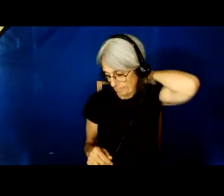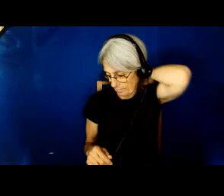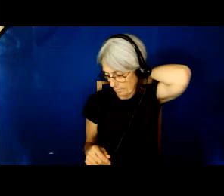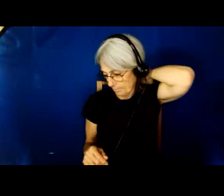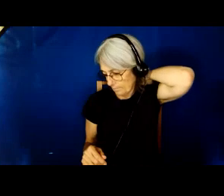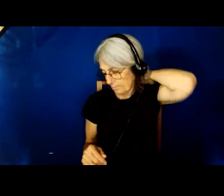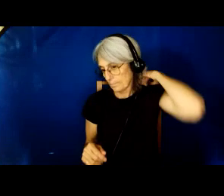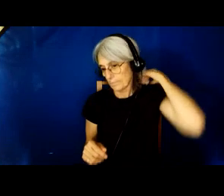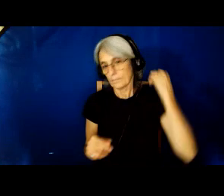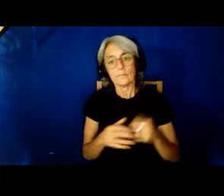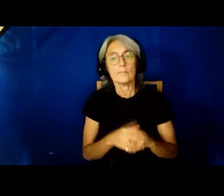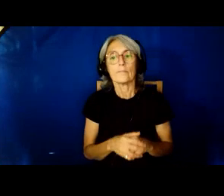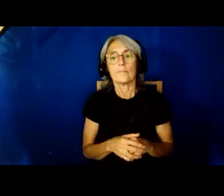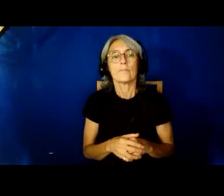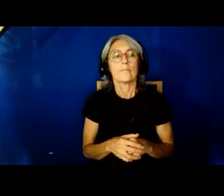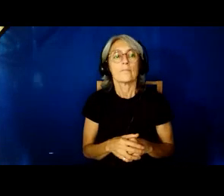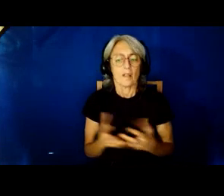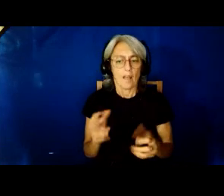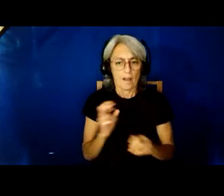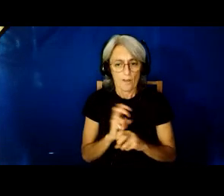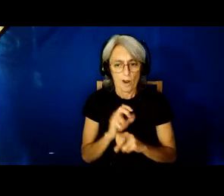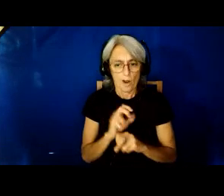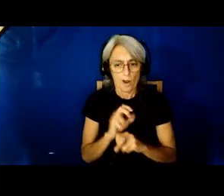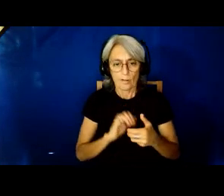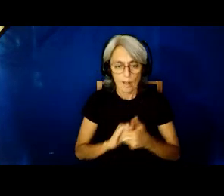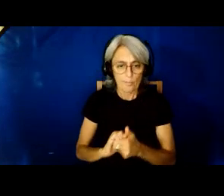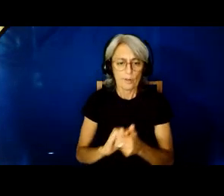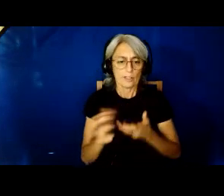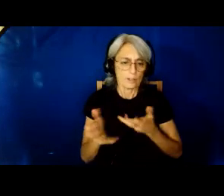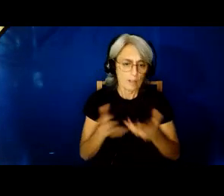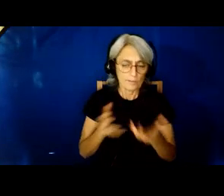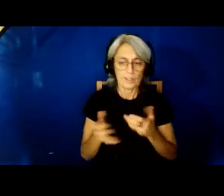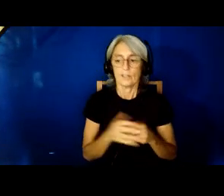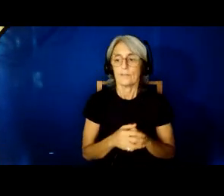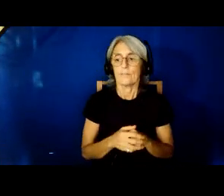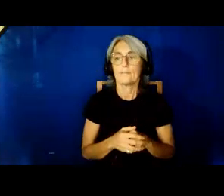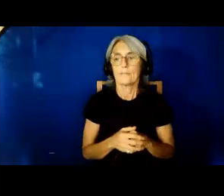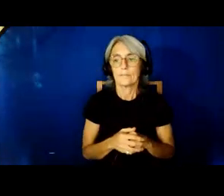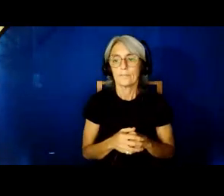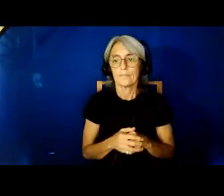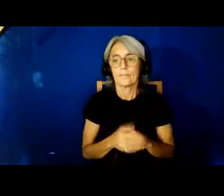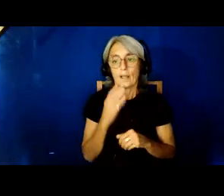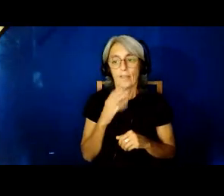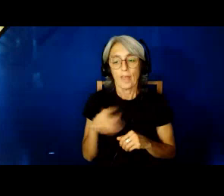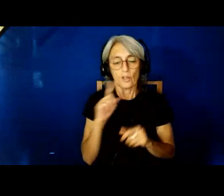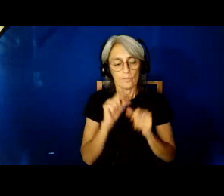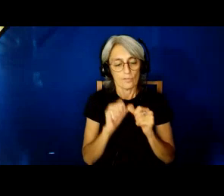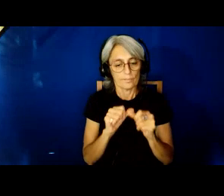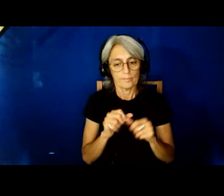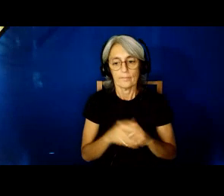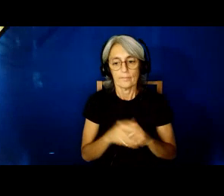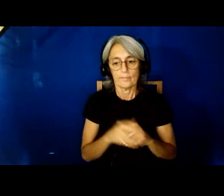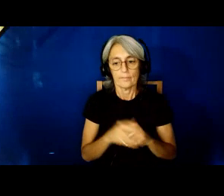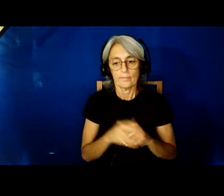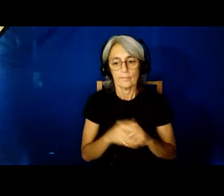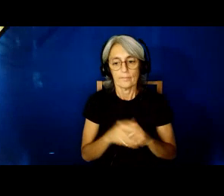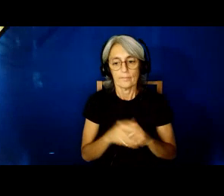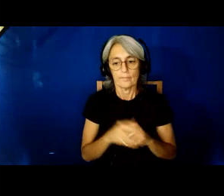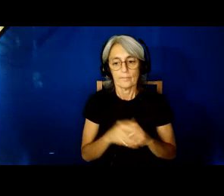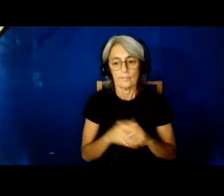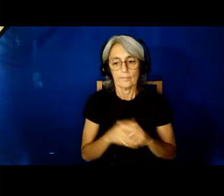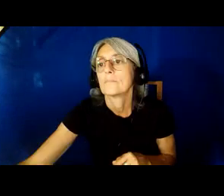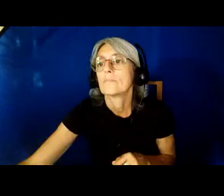great deal of collaboration, back and forth conversations. And so thank you for persevering. And I just wanted to appreciate